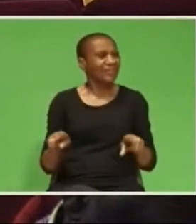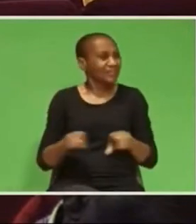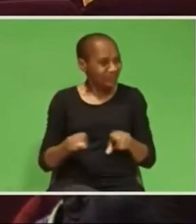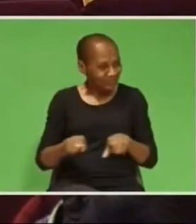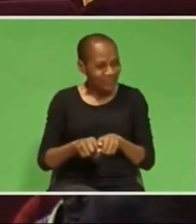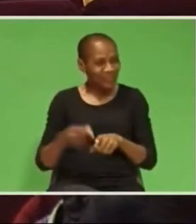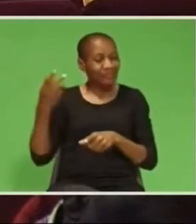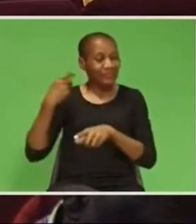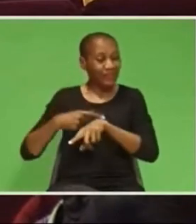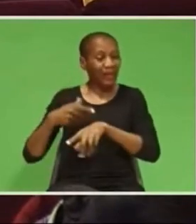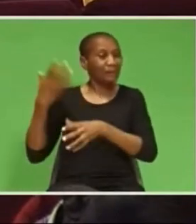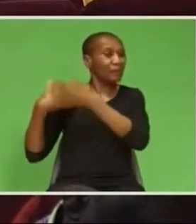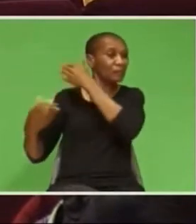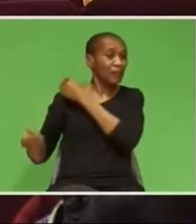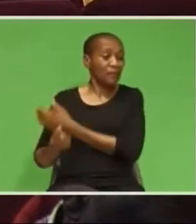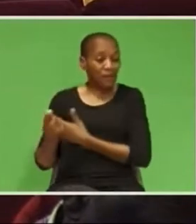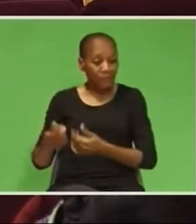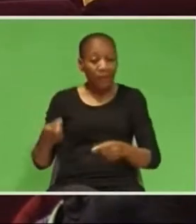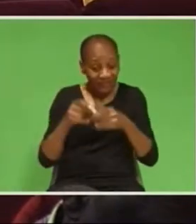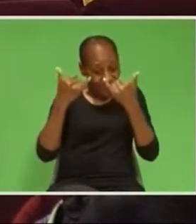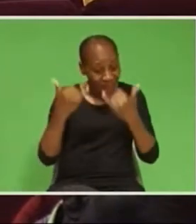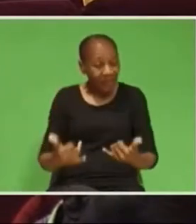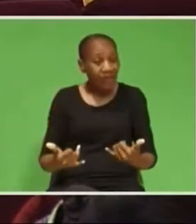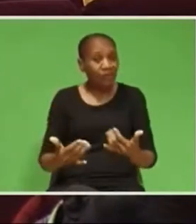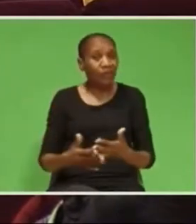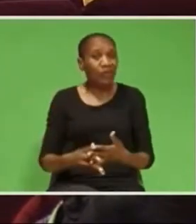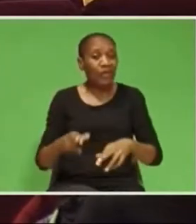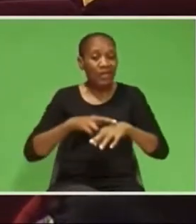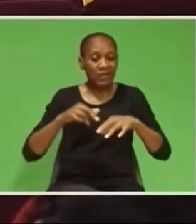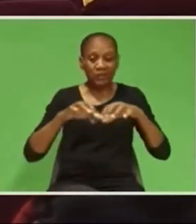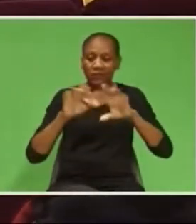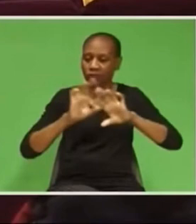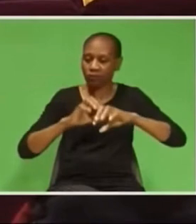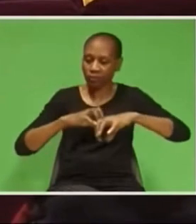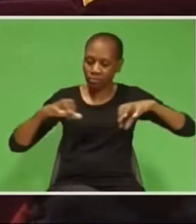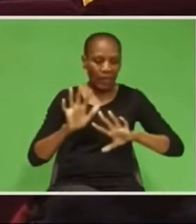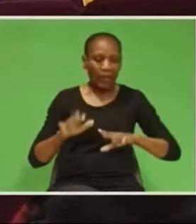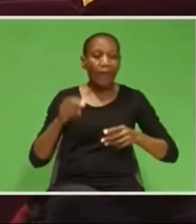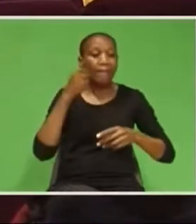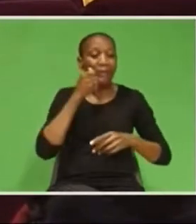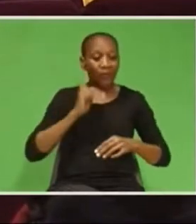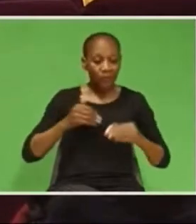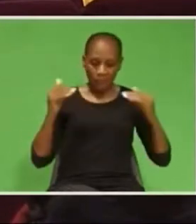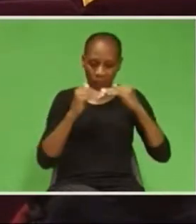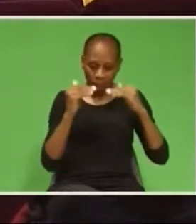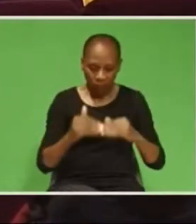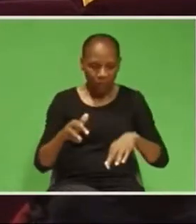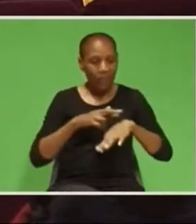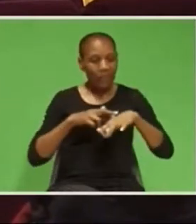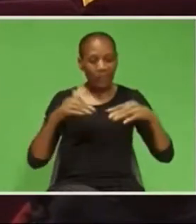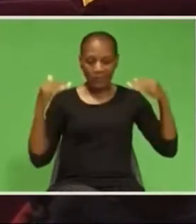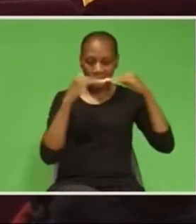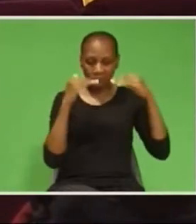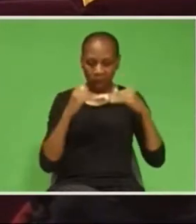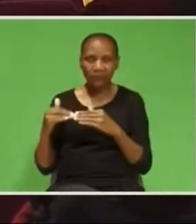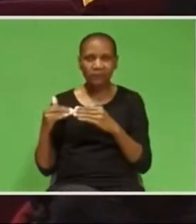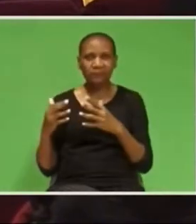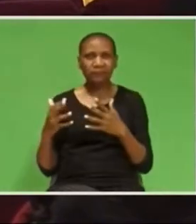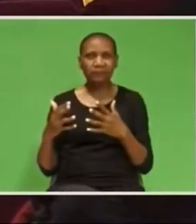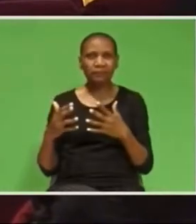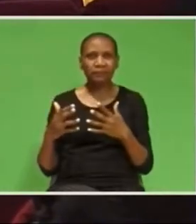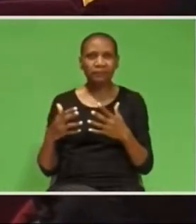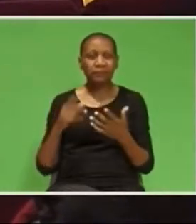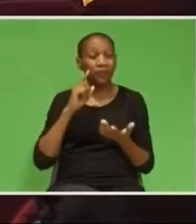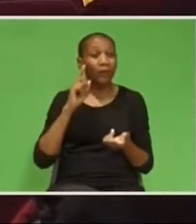Africa where you preach about a better life for all. Non-racialism, non-sexism, race-based legislation and quota systems